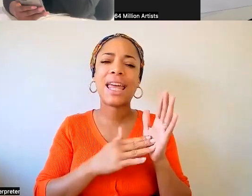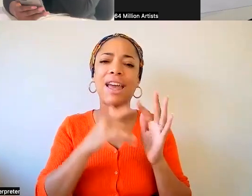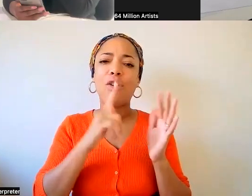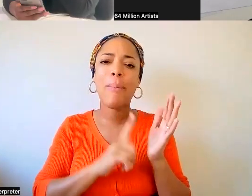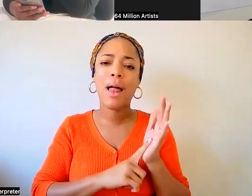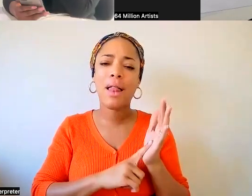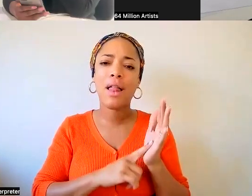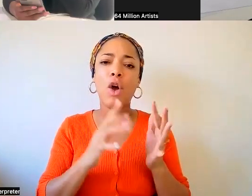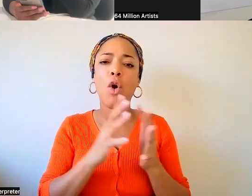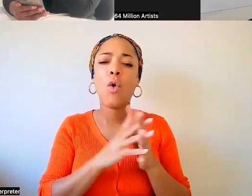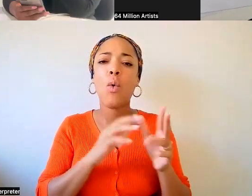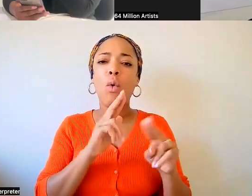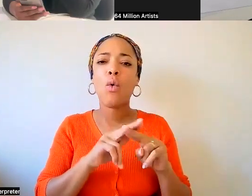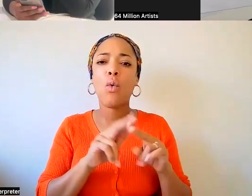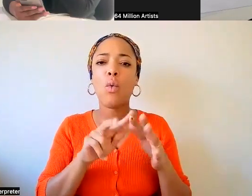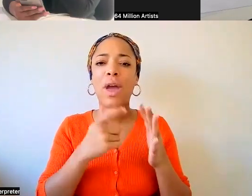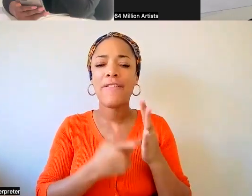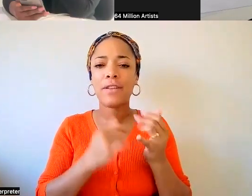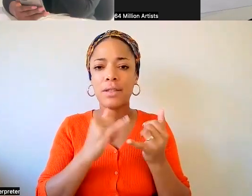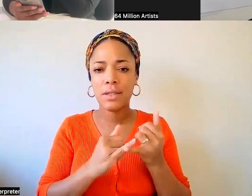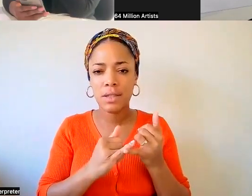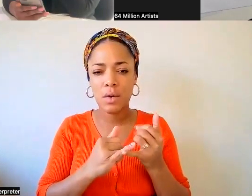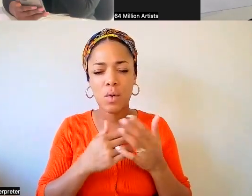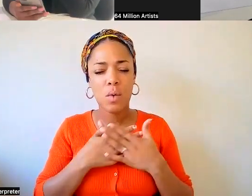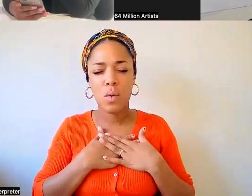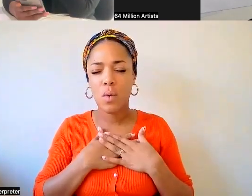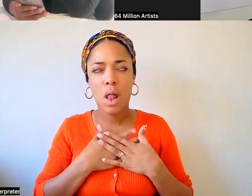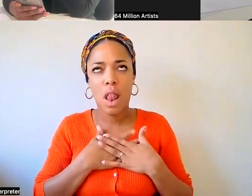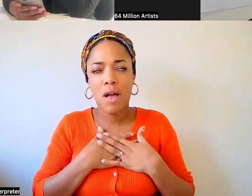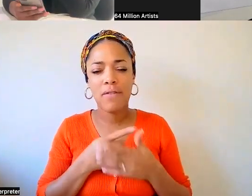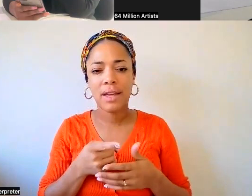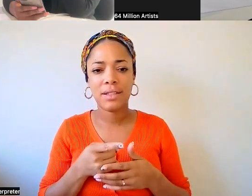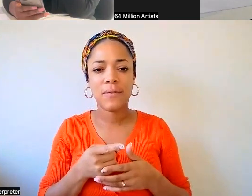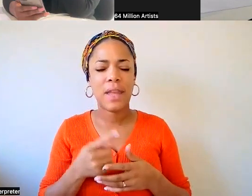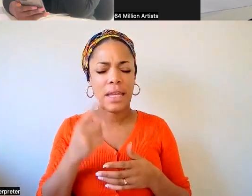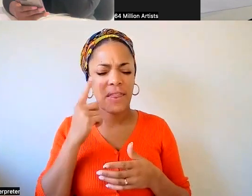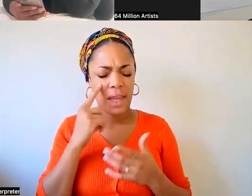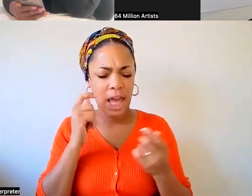to like a lot. And I think what I've done is I've sort of changed the